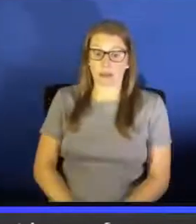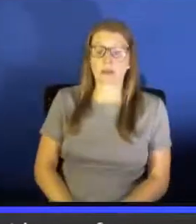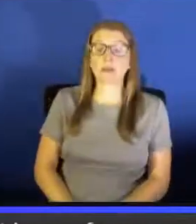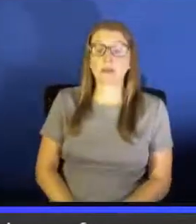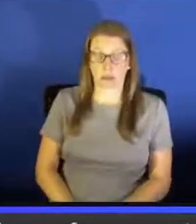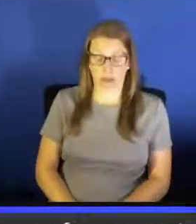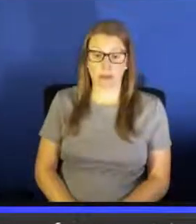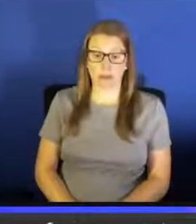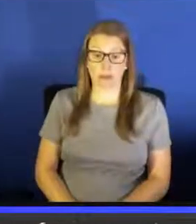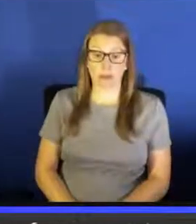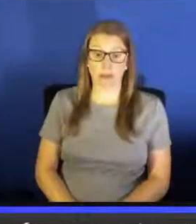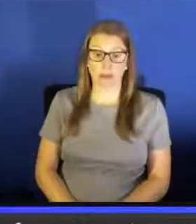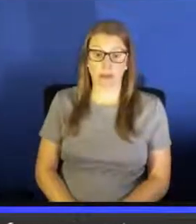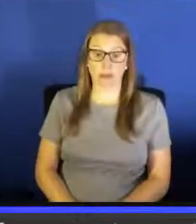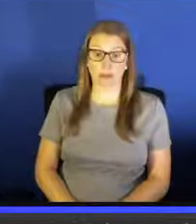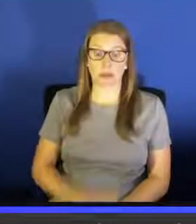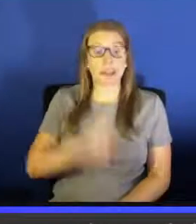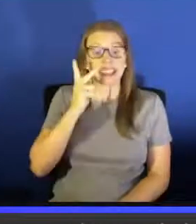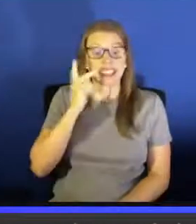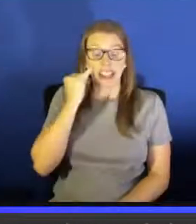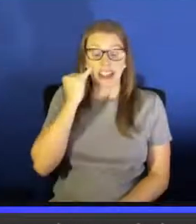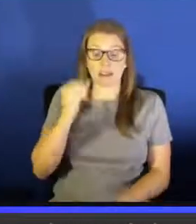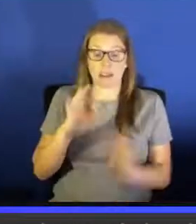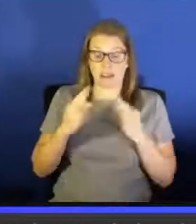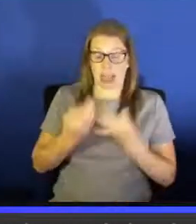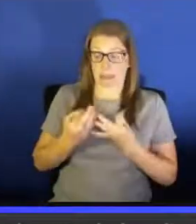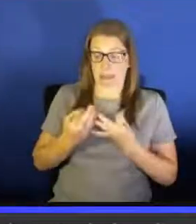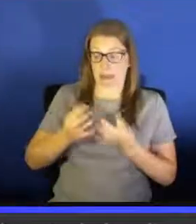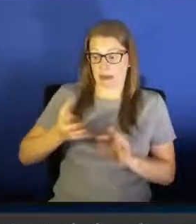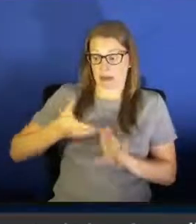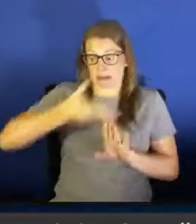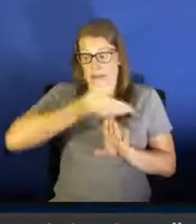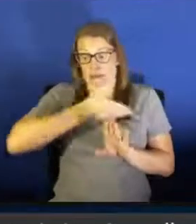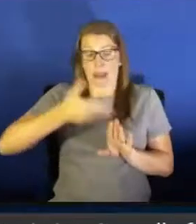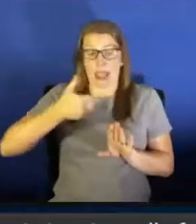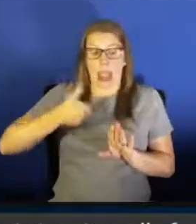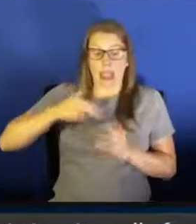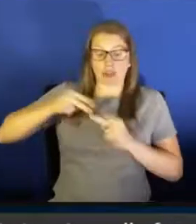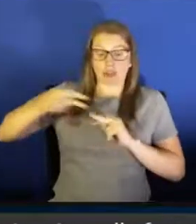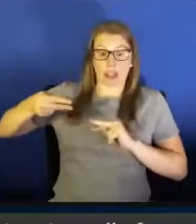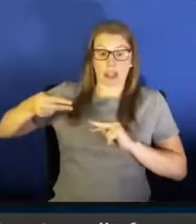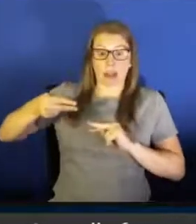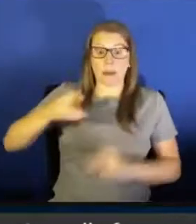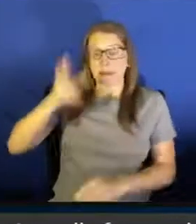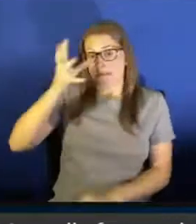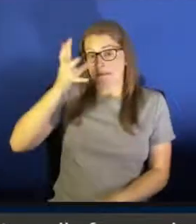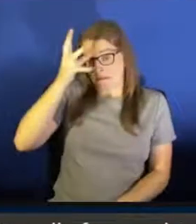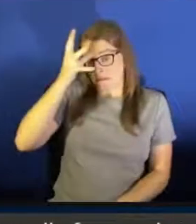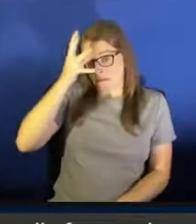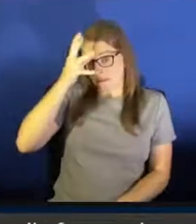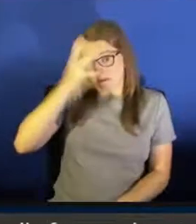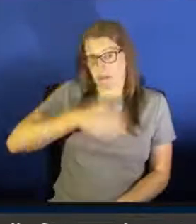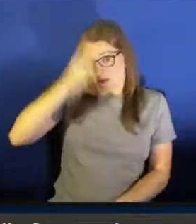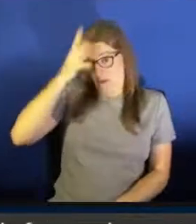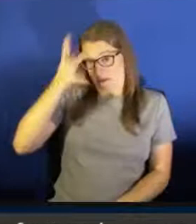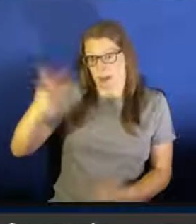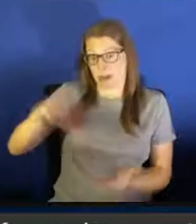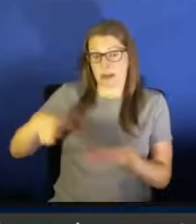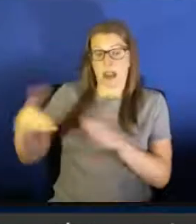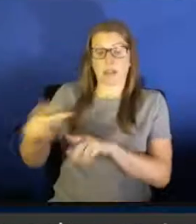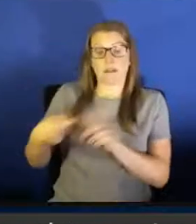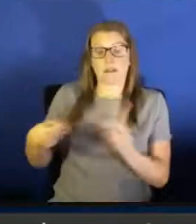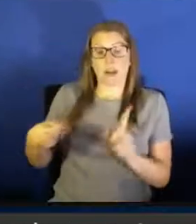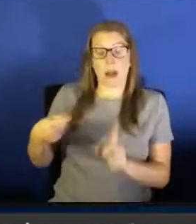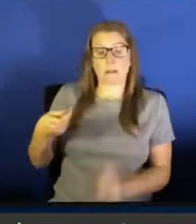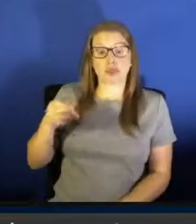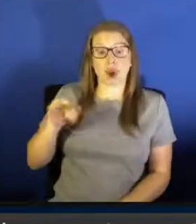if their family carries some kind of cancer risk gene. So my grandfather died of prostate cancer. What would my risk be, or anything that